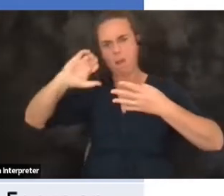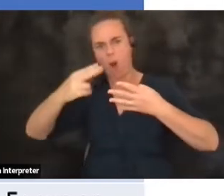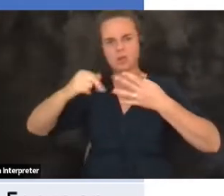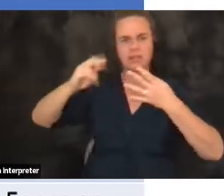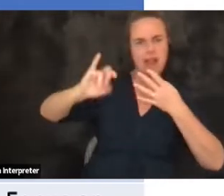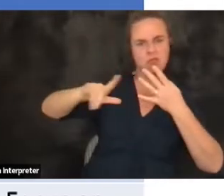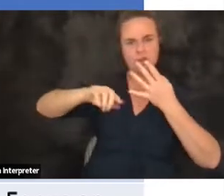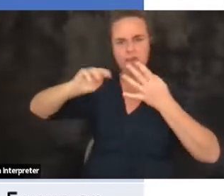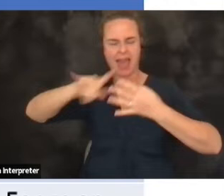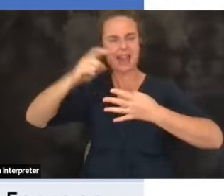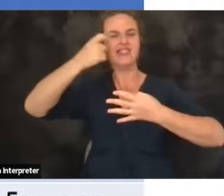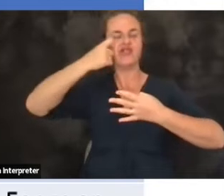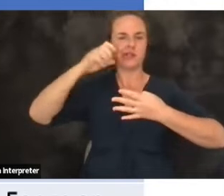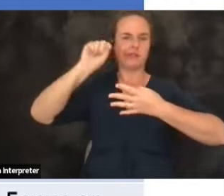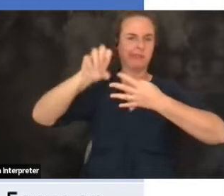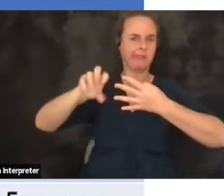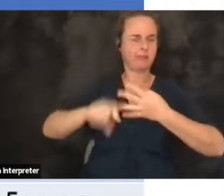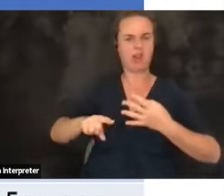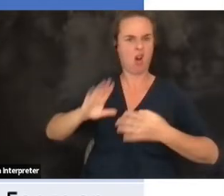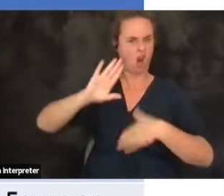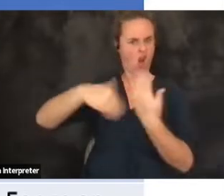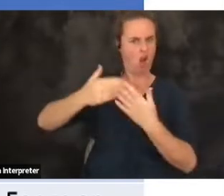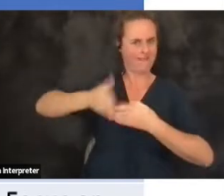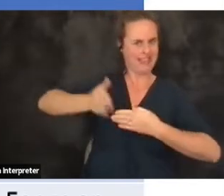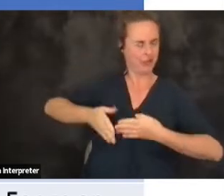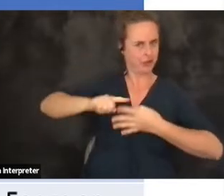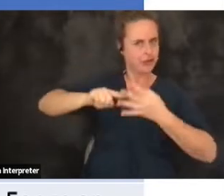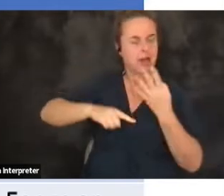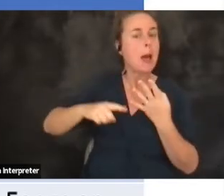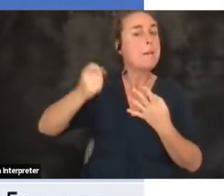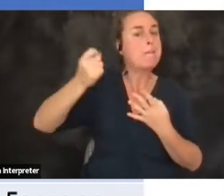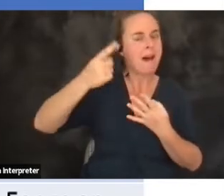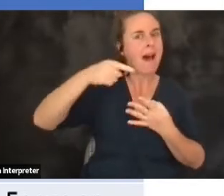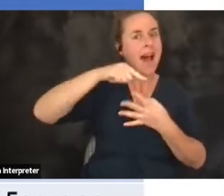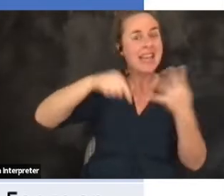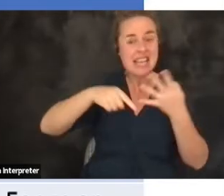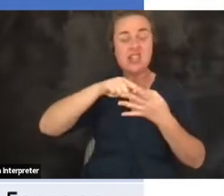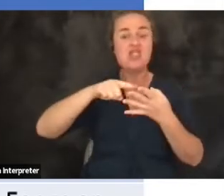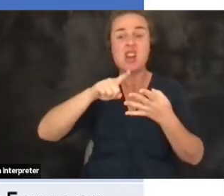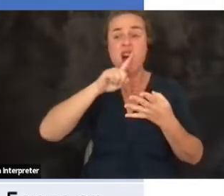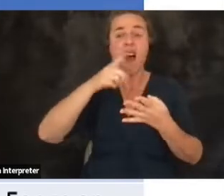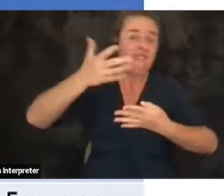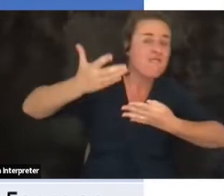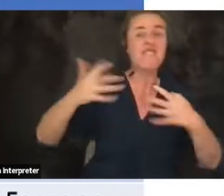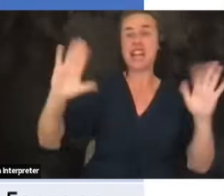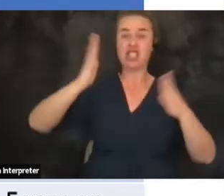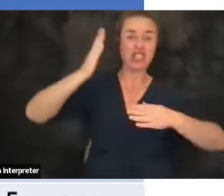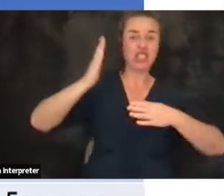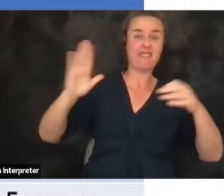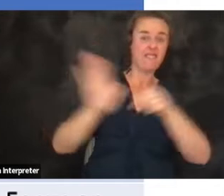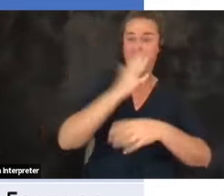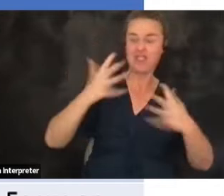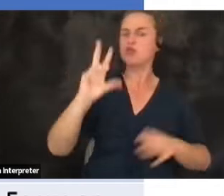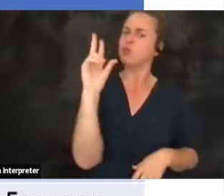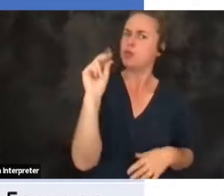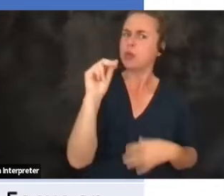is a website, and I'll put it in the chat, where all of the recordings from each one of the sessions, the larger group